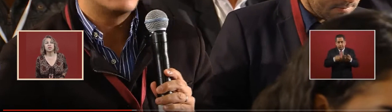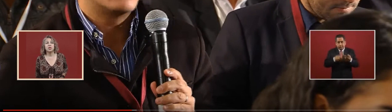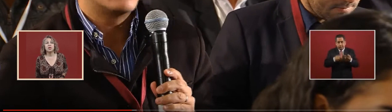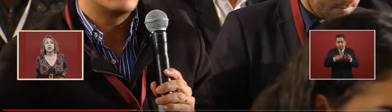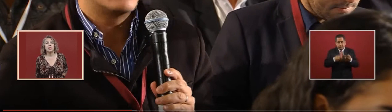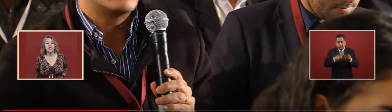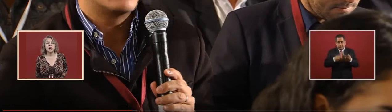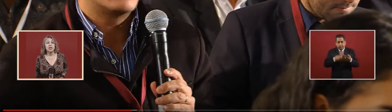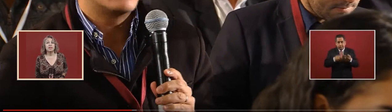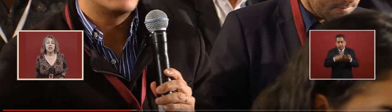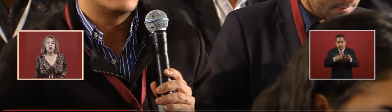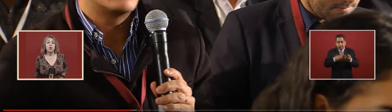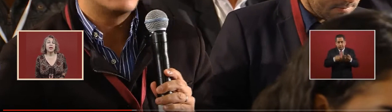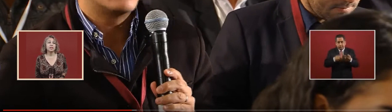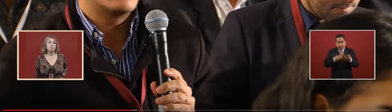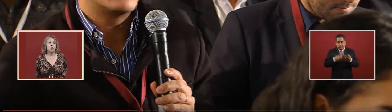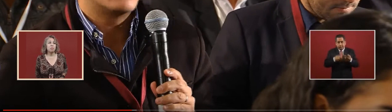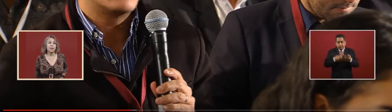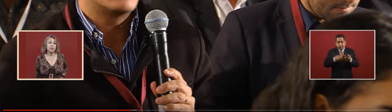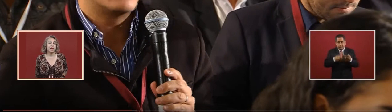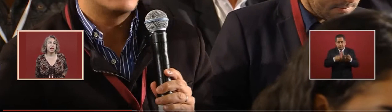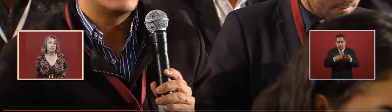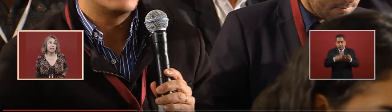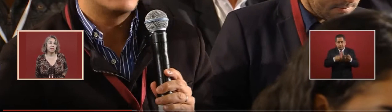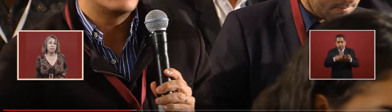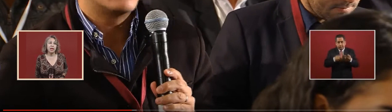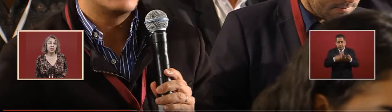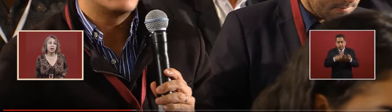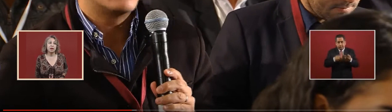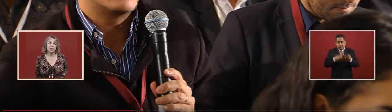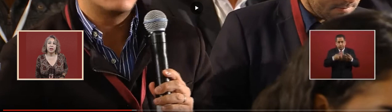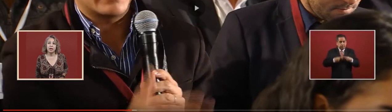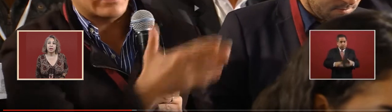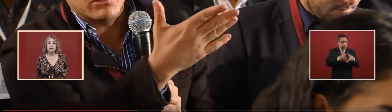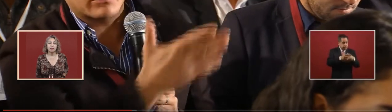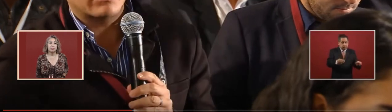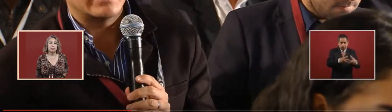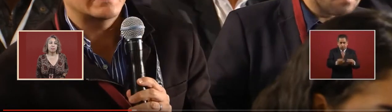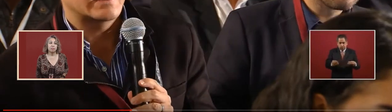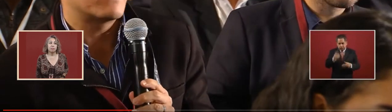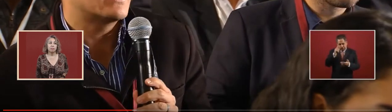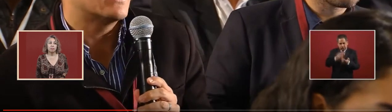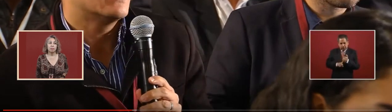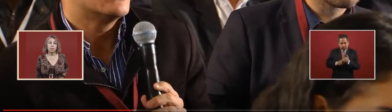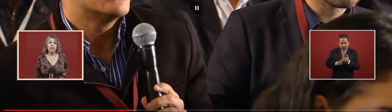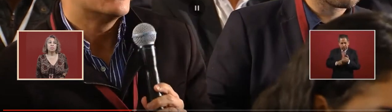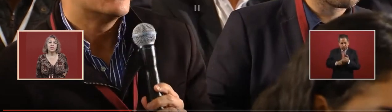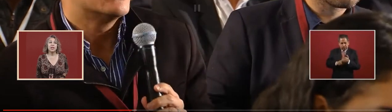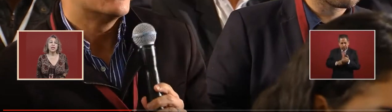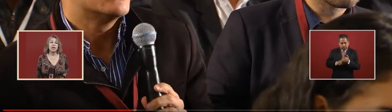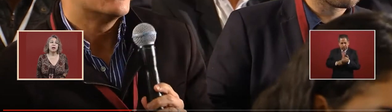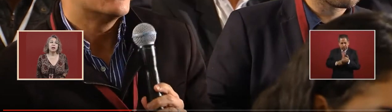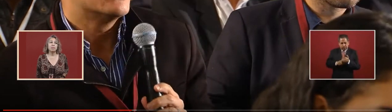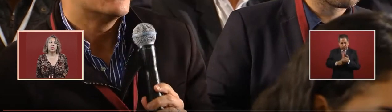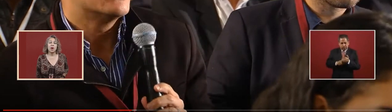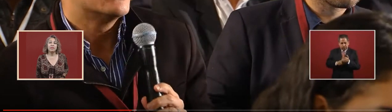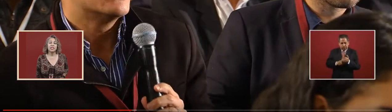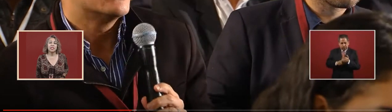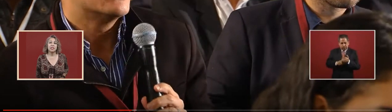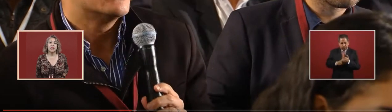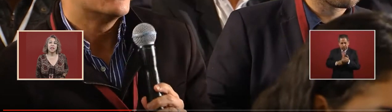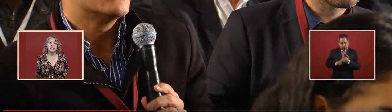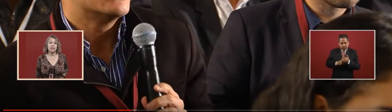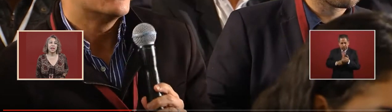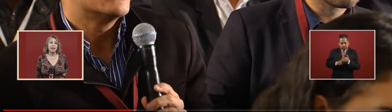of Sonora, which they know has more people that have disappeared. 91, creo que dice la gráfica. But the graph